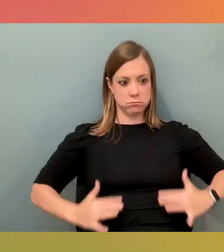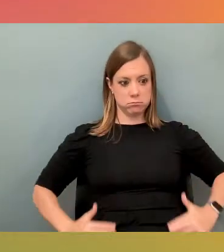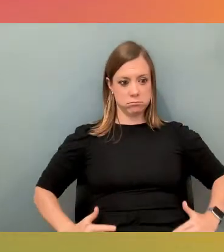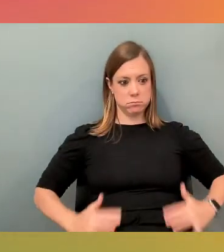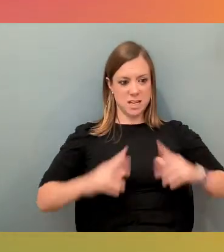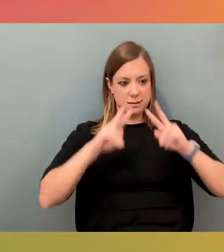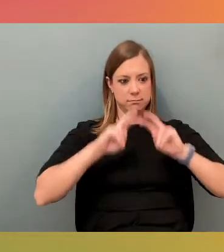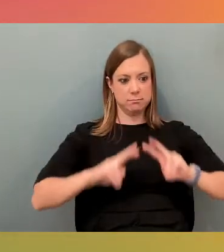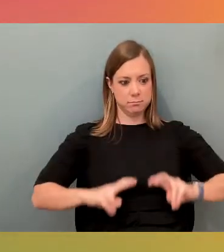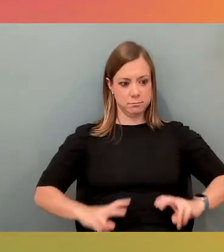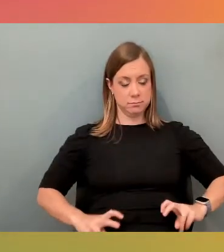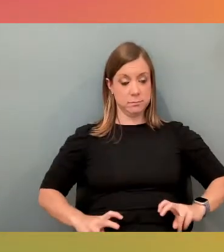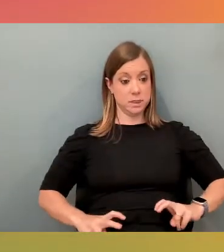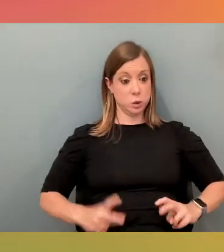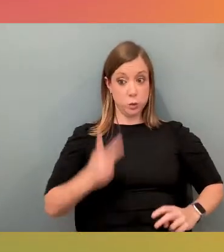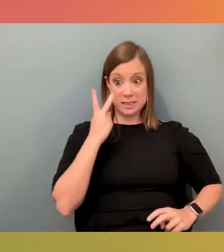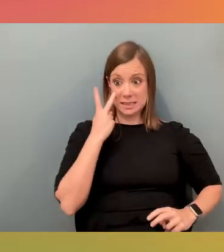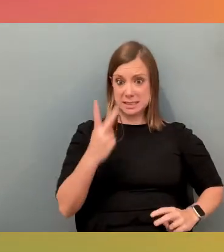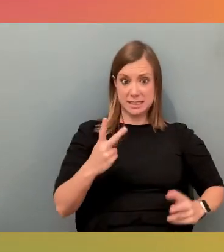everything's feeling.